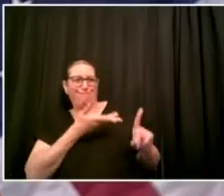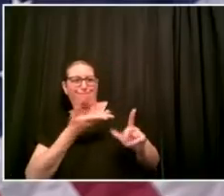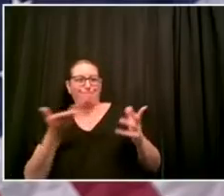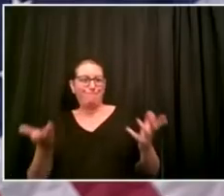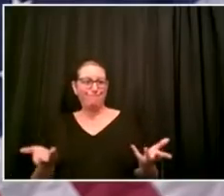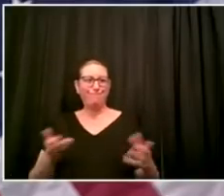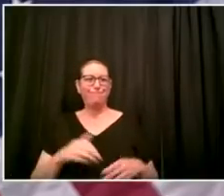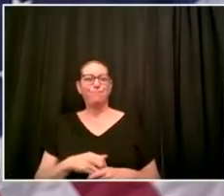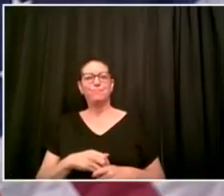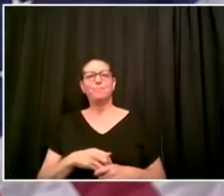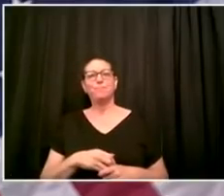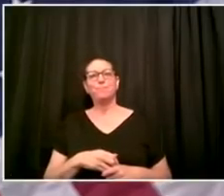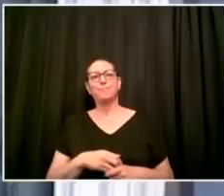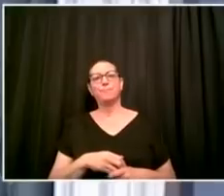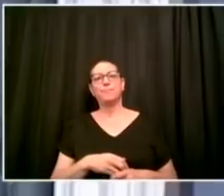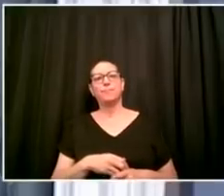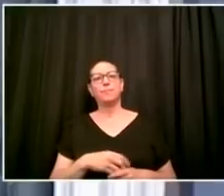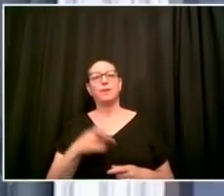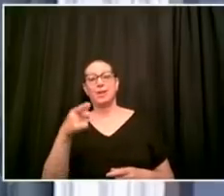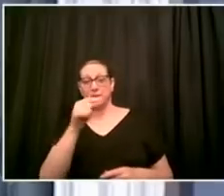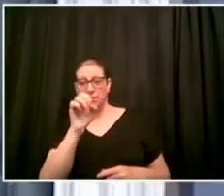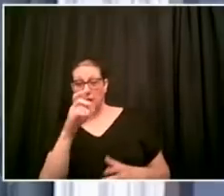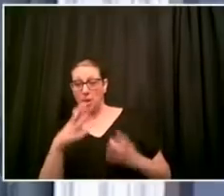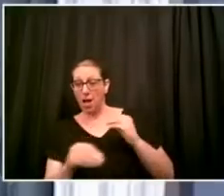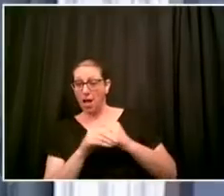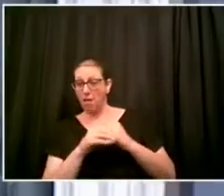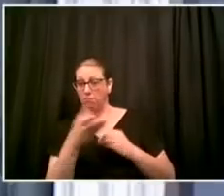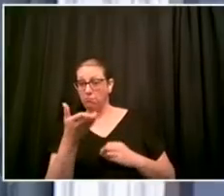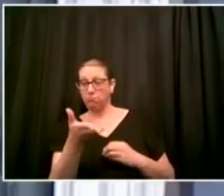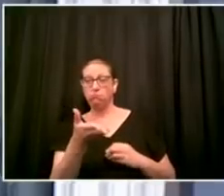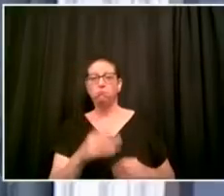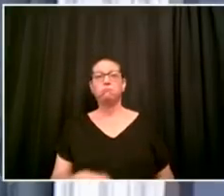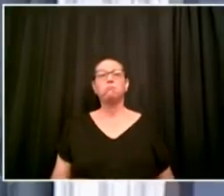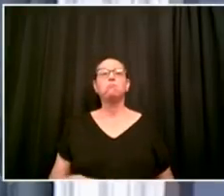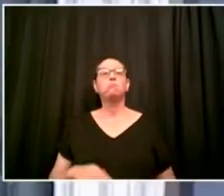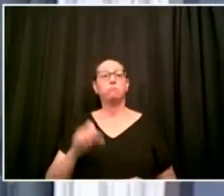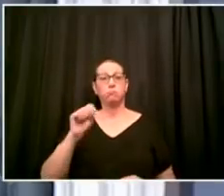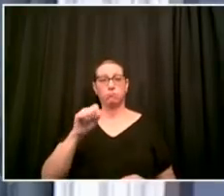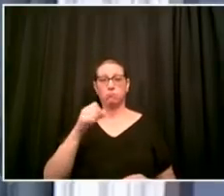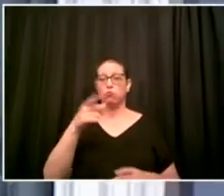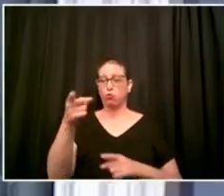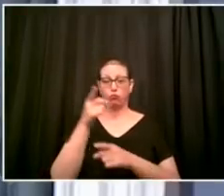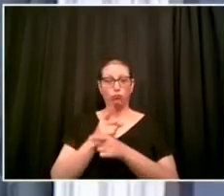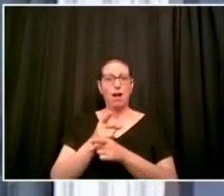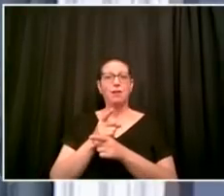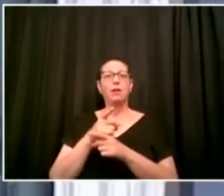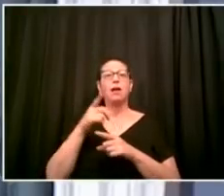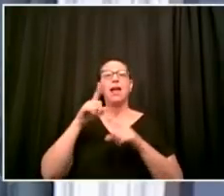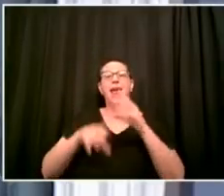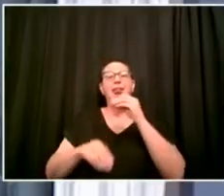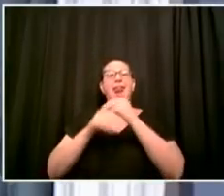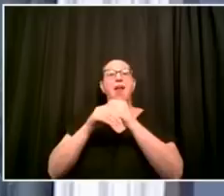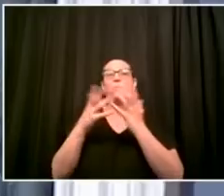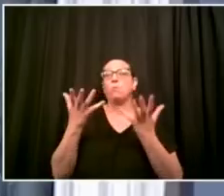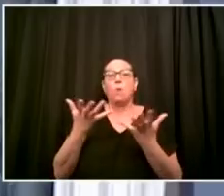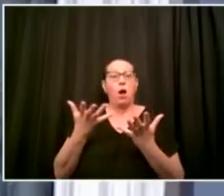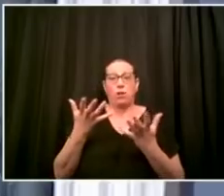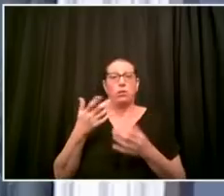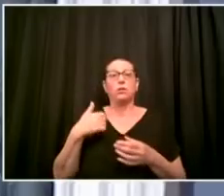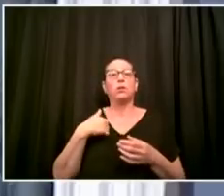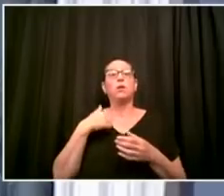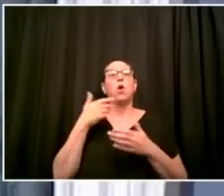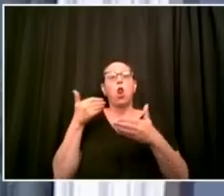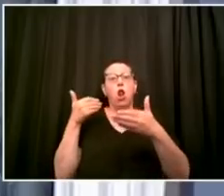Ted, you want to add? You hit all the main points. The only thing I would add is that the way that we're defining close contacts is grounded